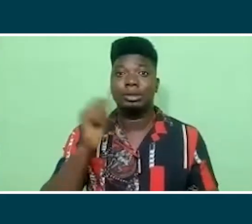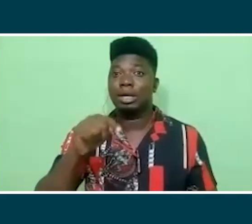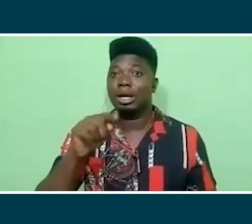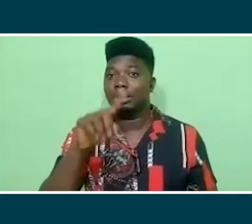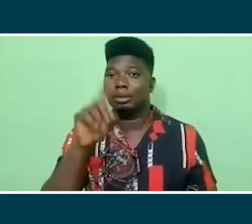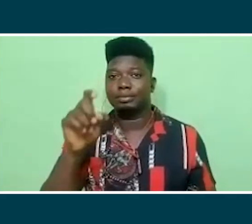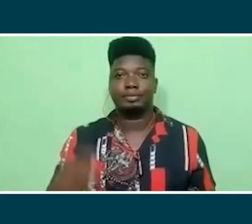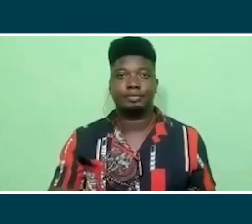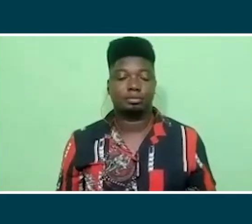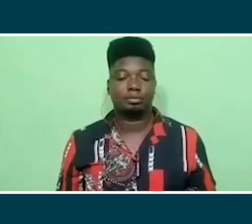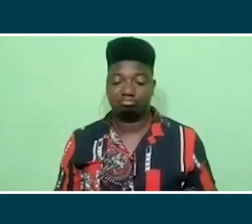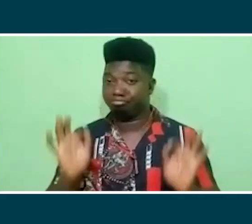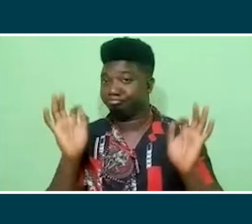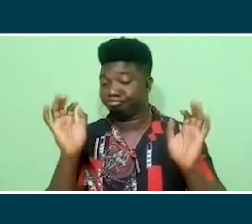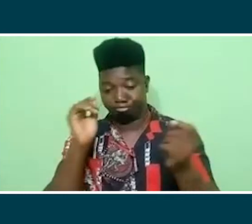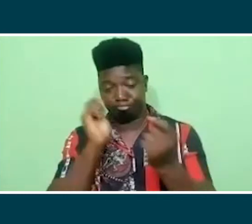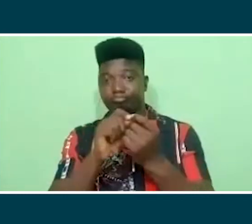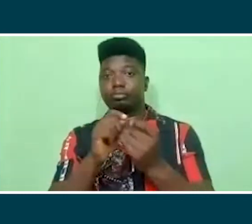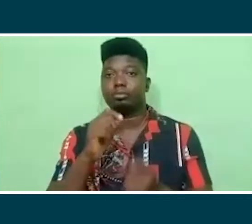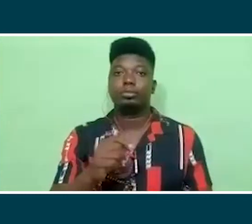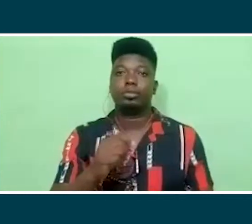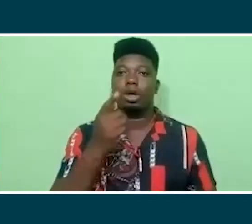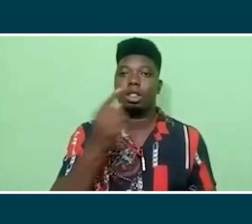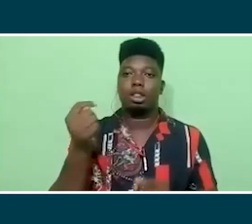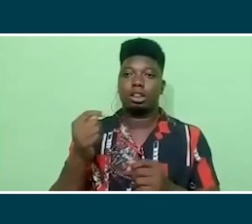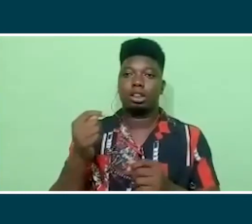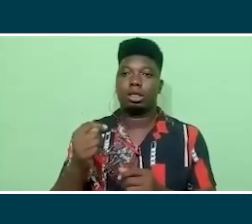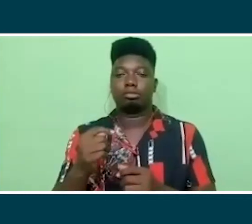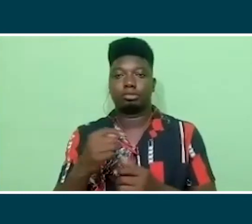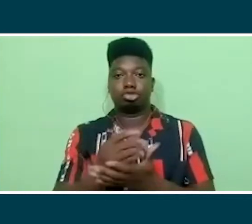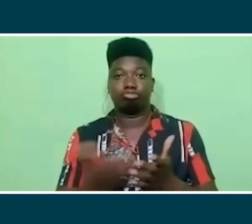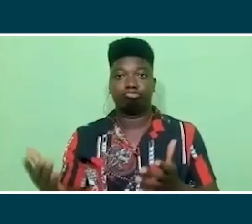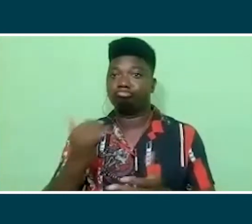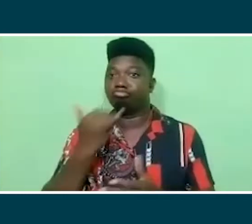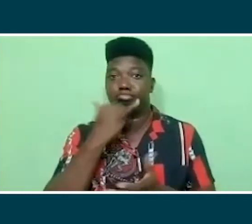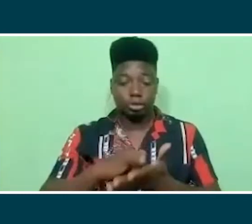Exactly, yeah. So definitely there is something wrong which we need to be considering.